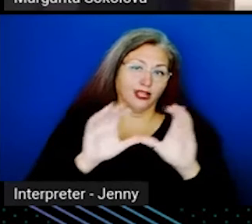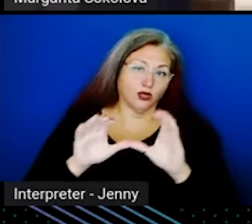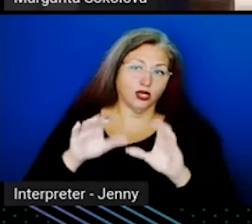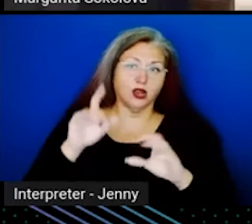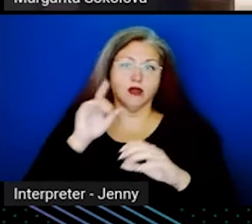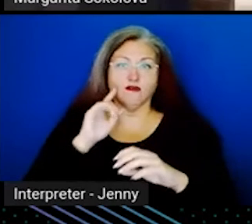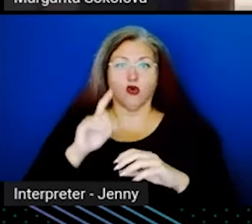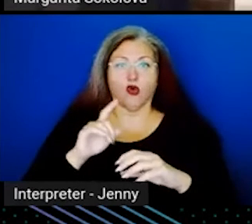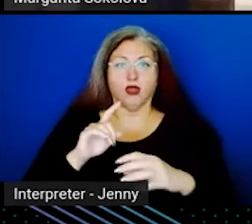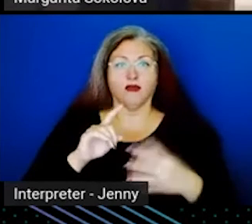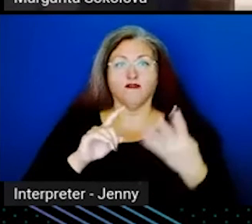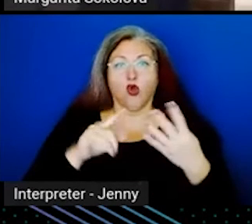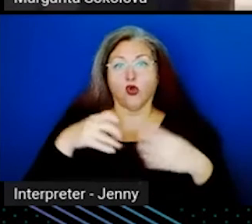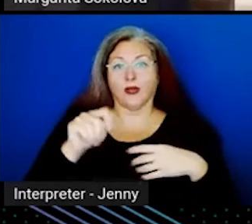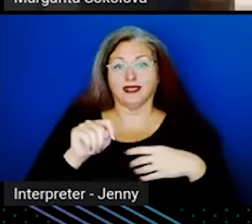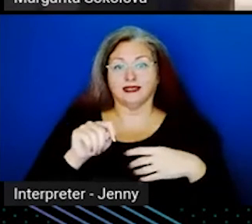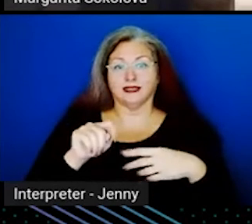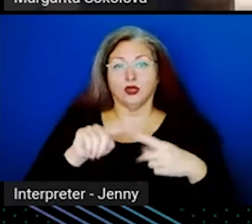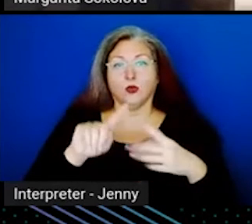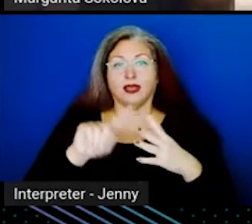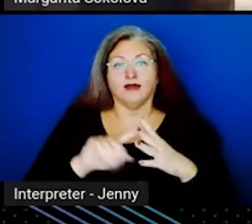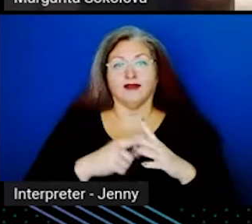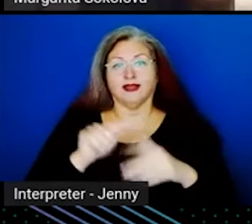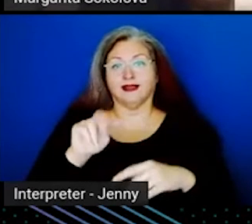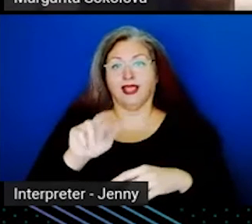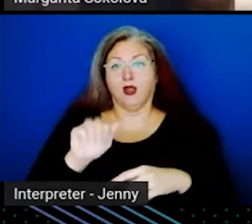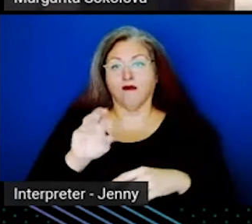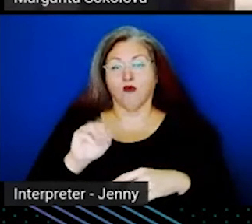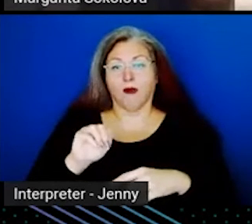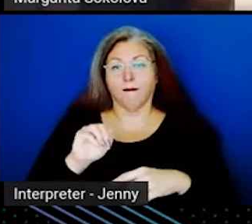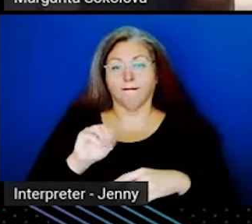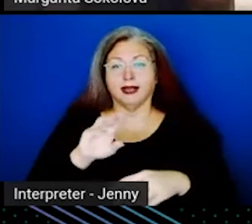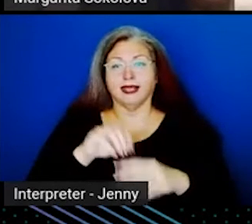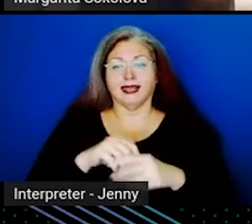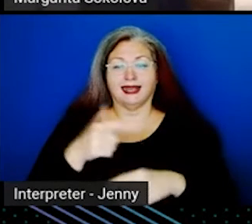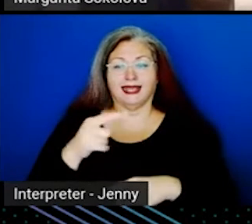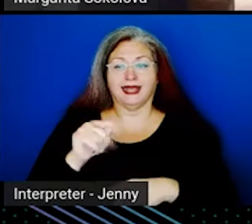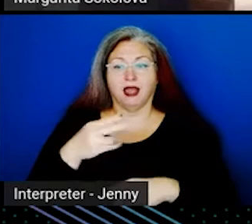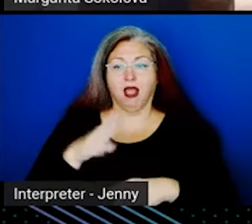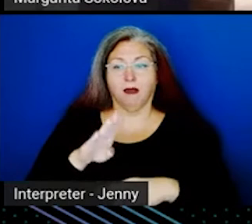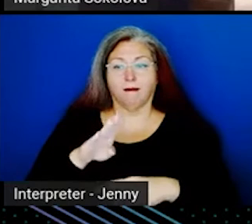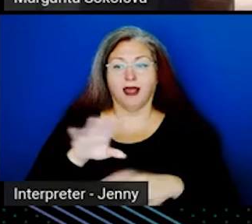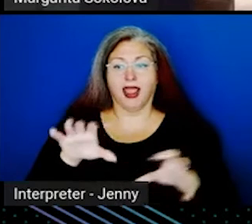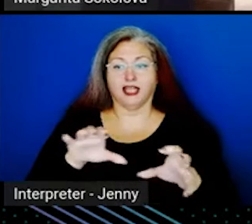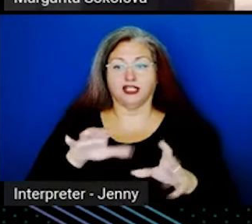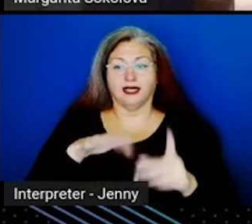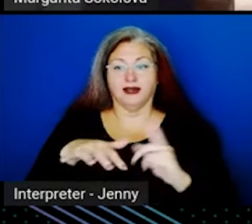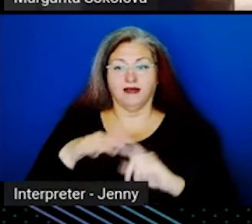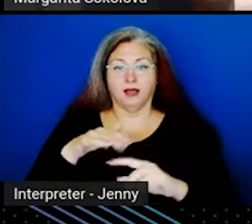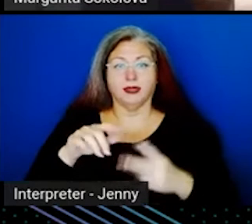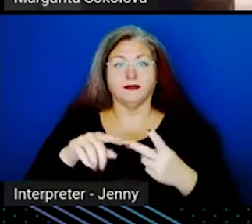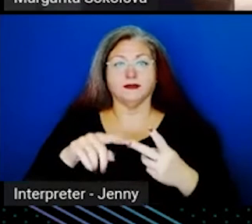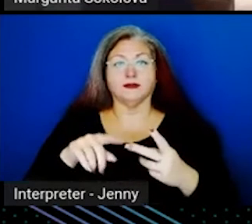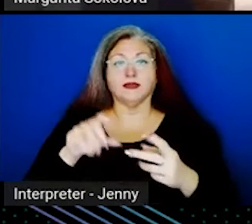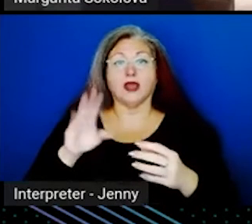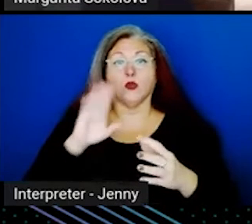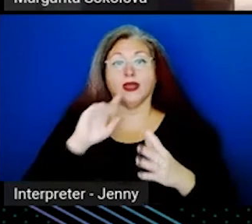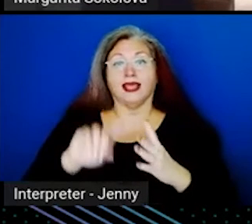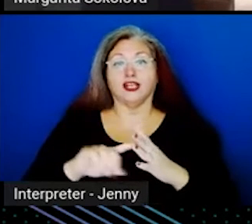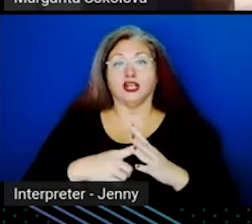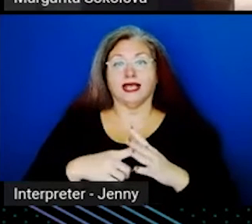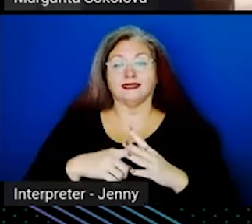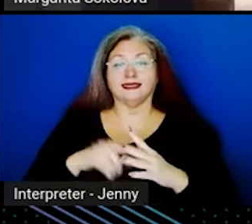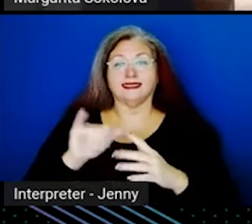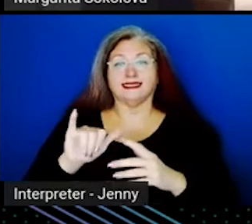branch. It'll initialize Terraform within the GitHub action environment. Then it'll initialize the configuration, which